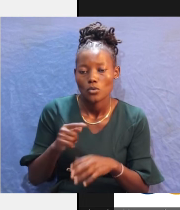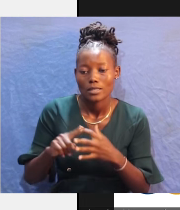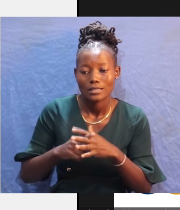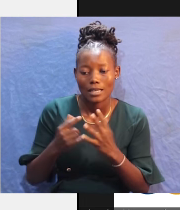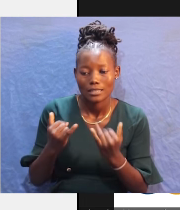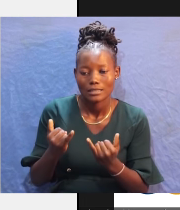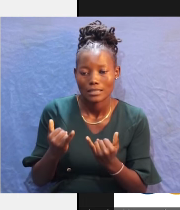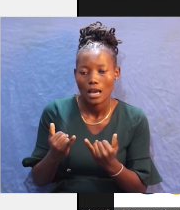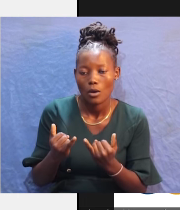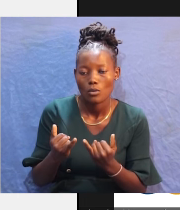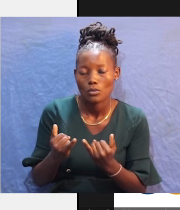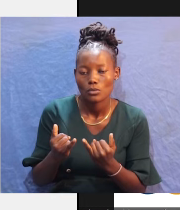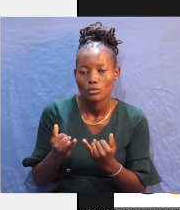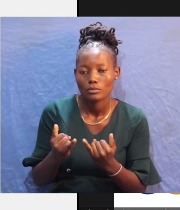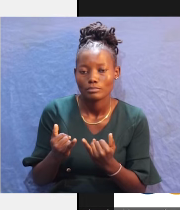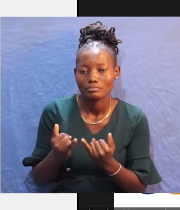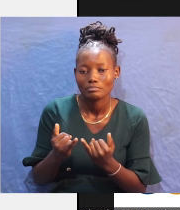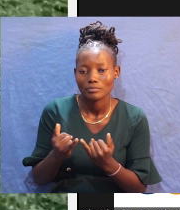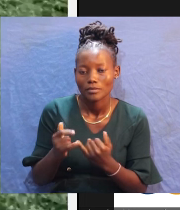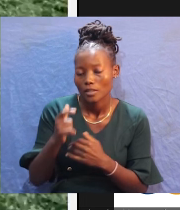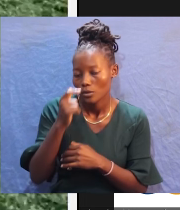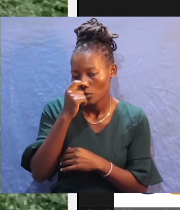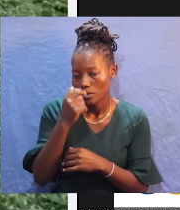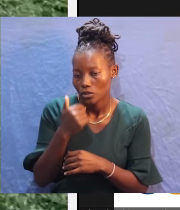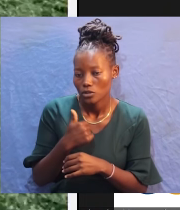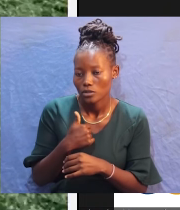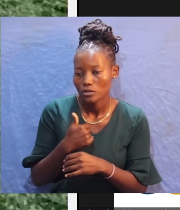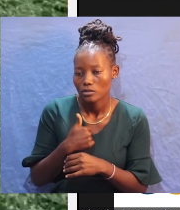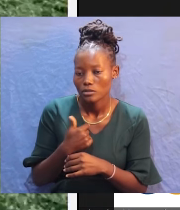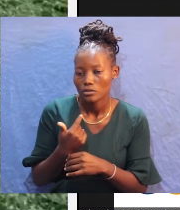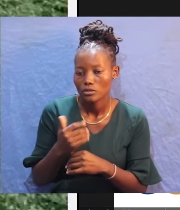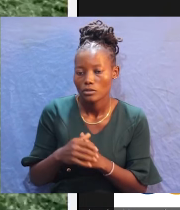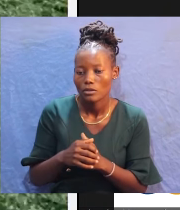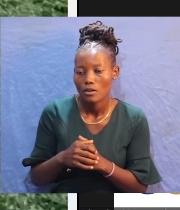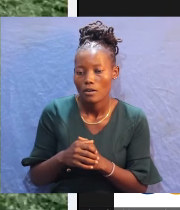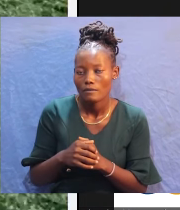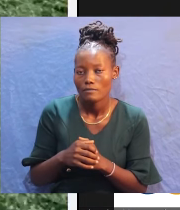us to the definition of